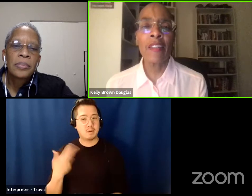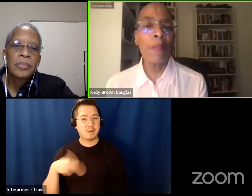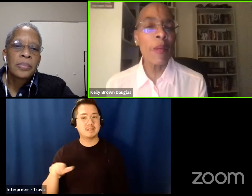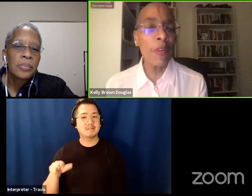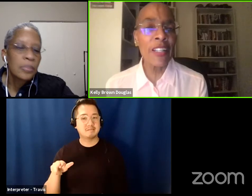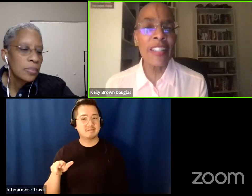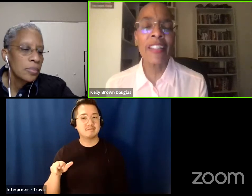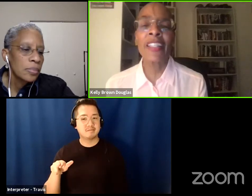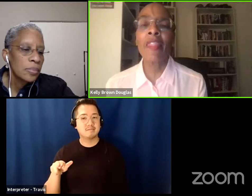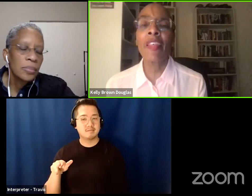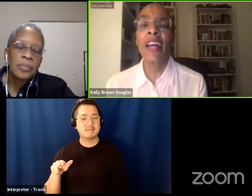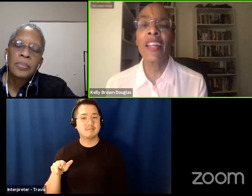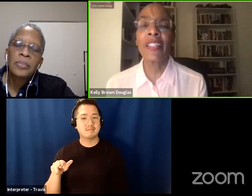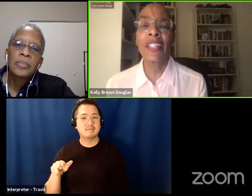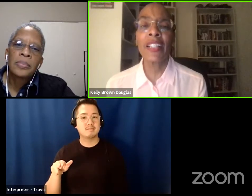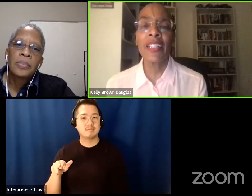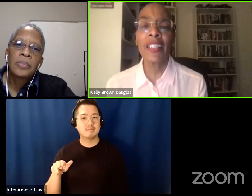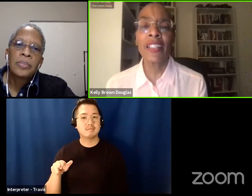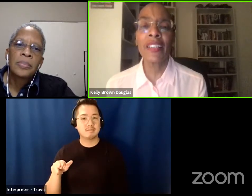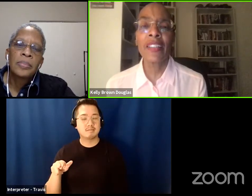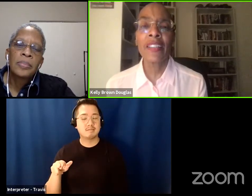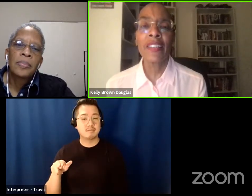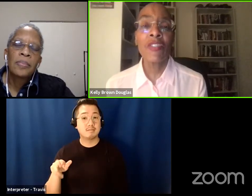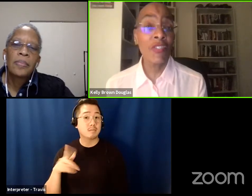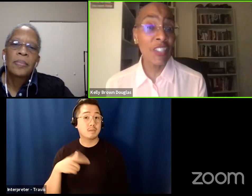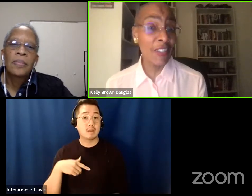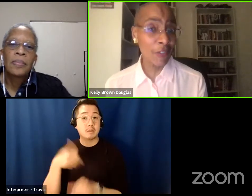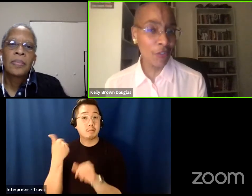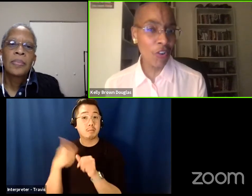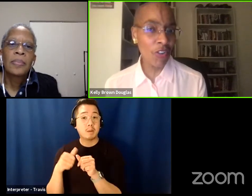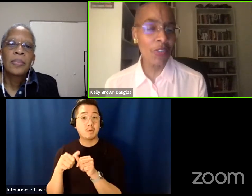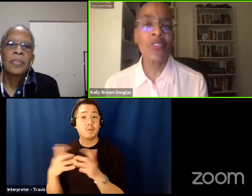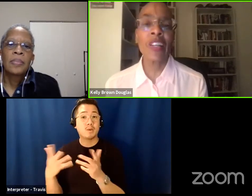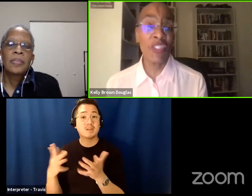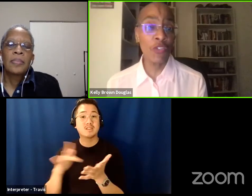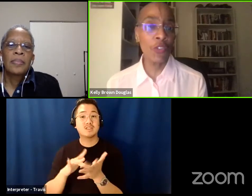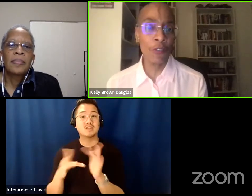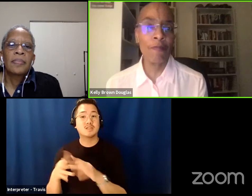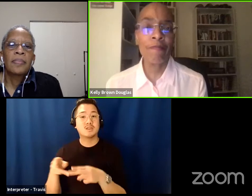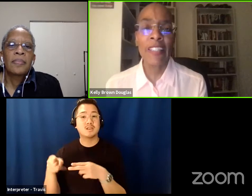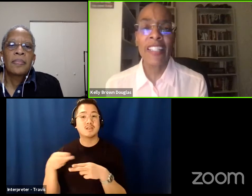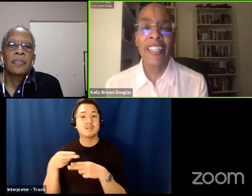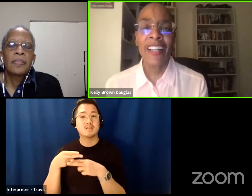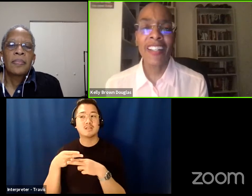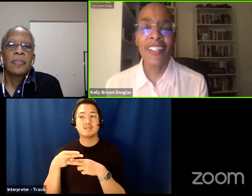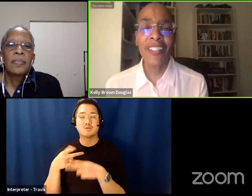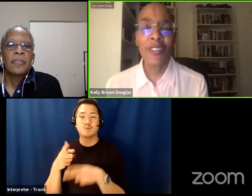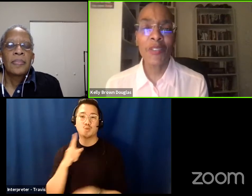and the memory that Jesus calls us to.